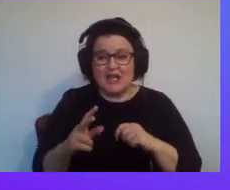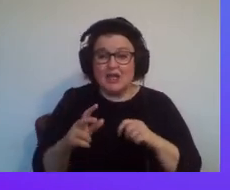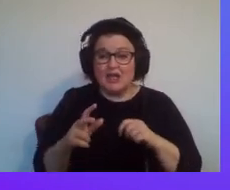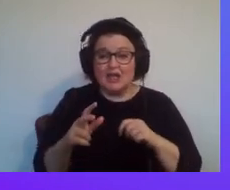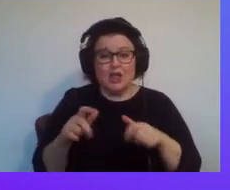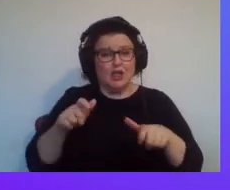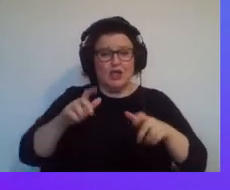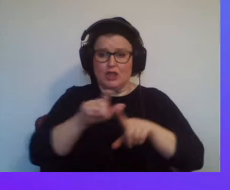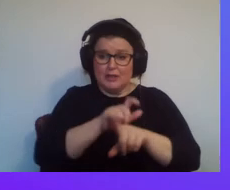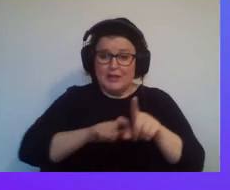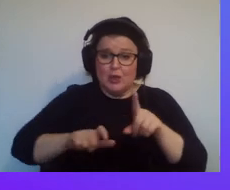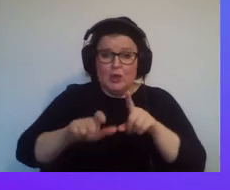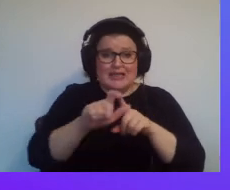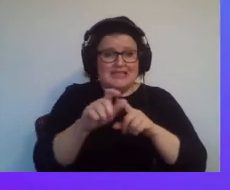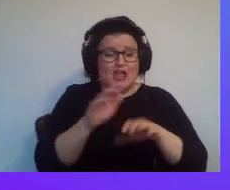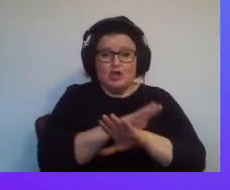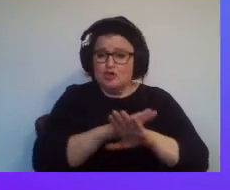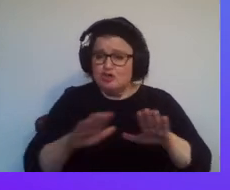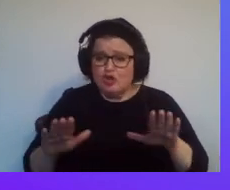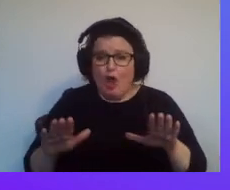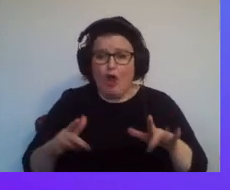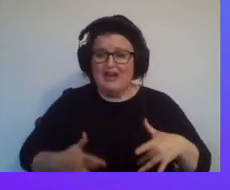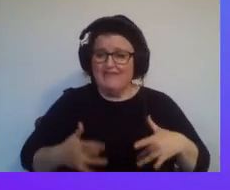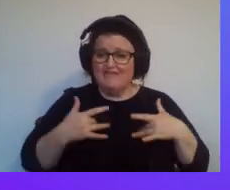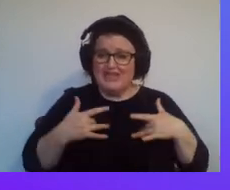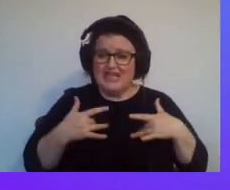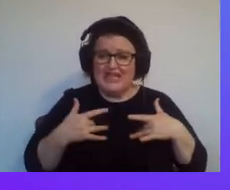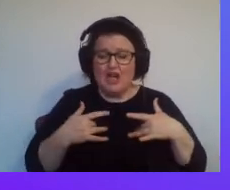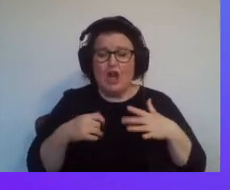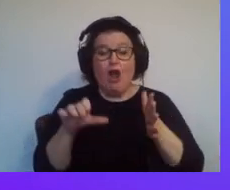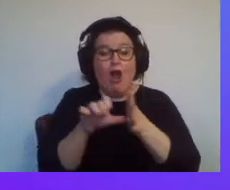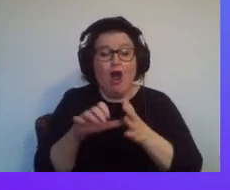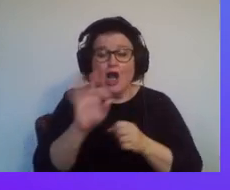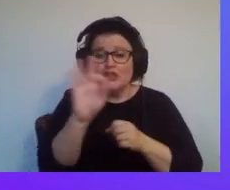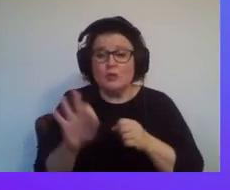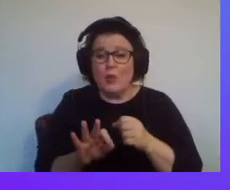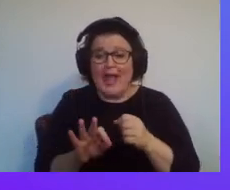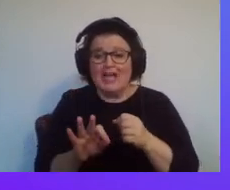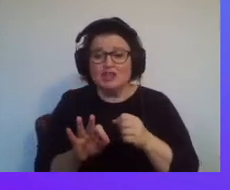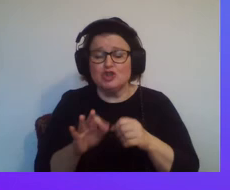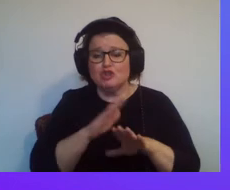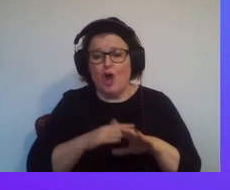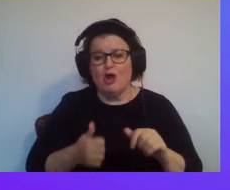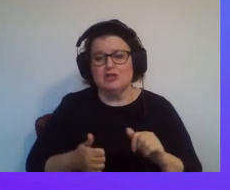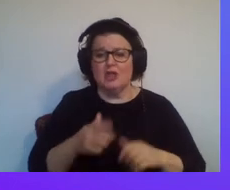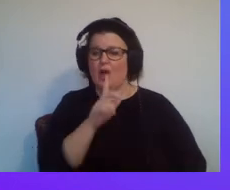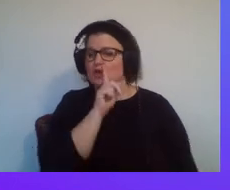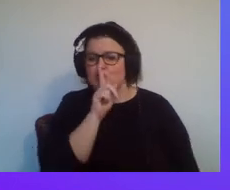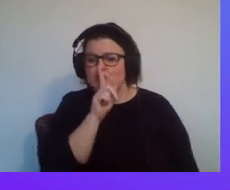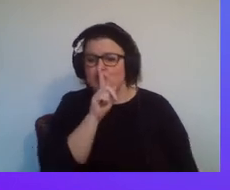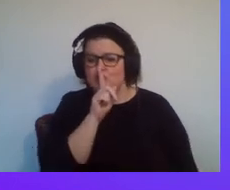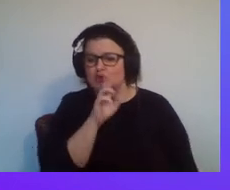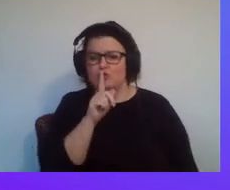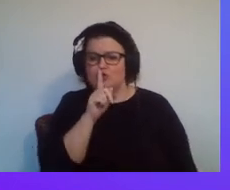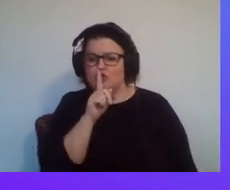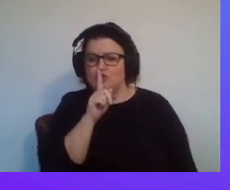questions. But we need more. We need more opportunities for the community to be able to be